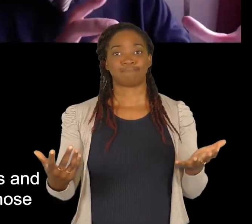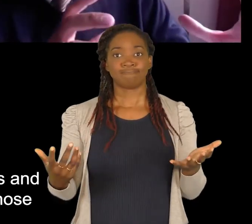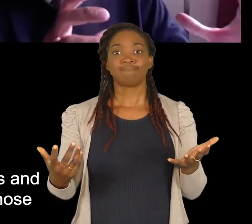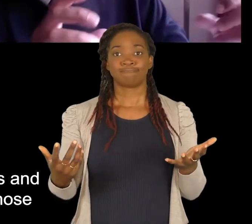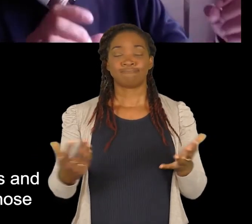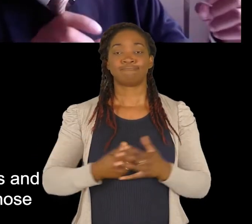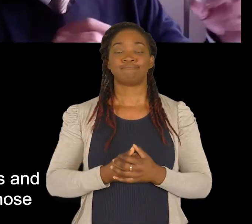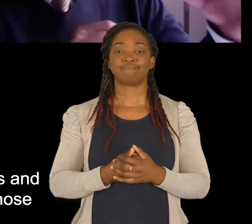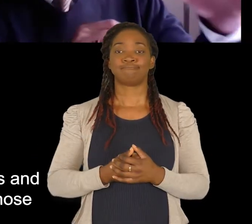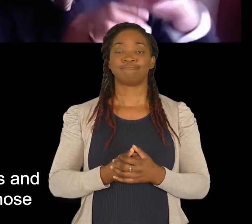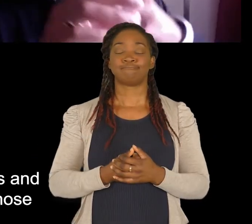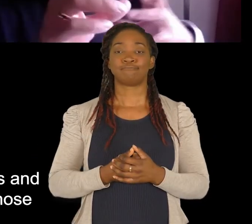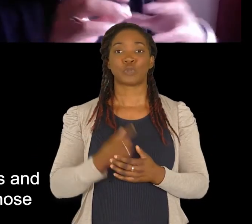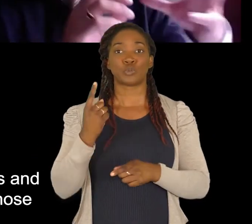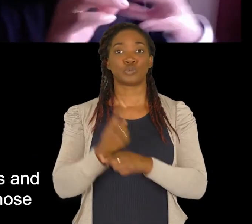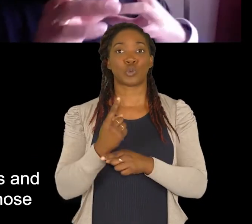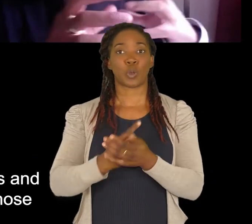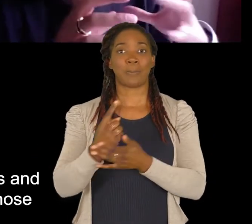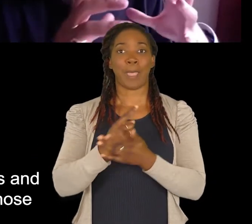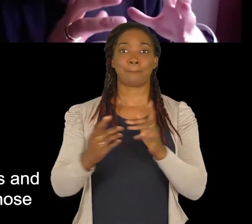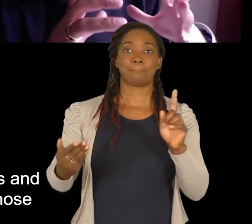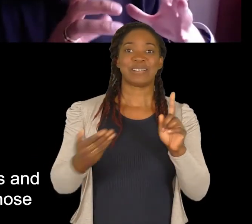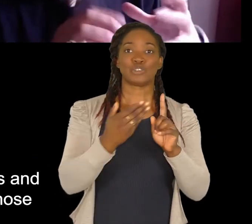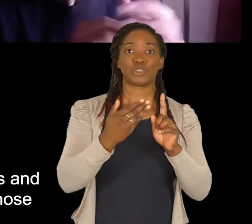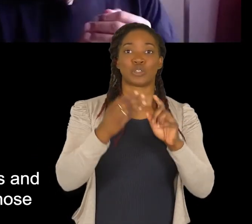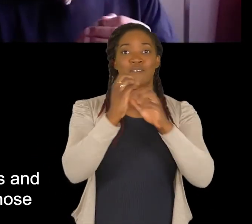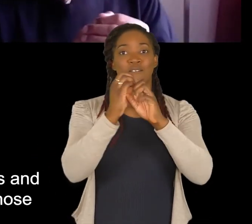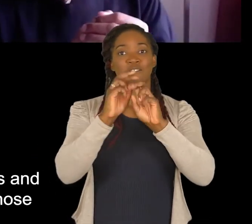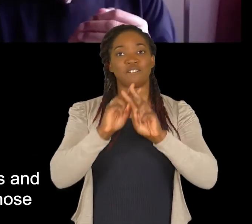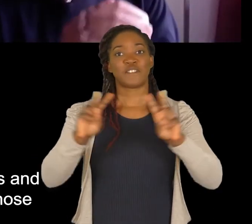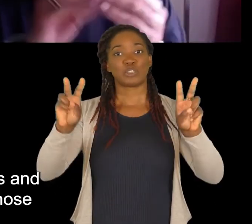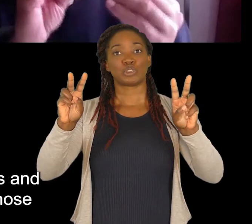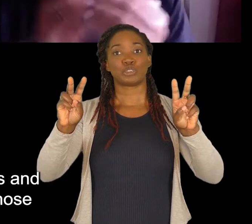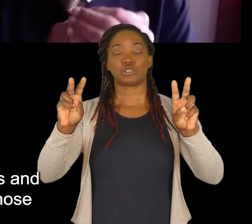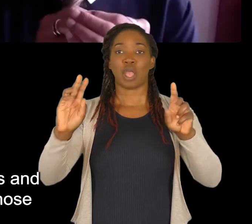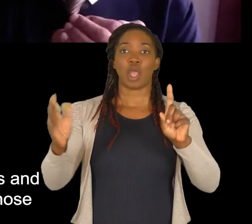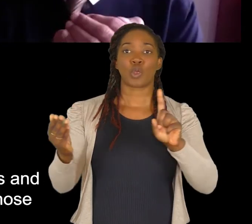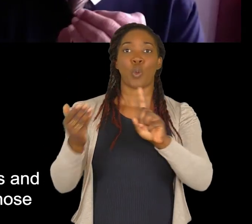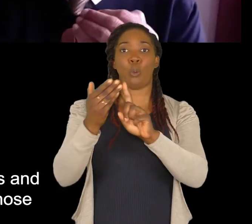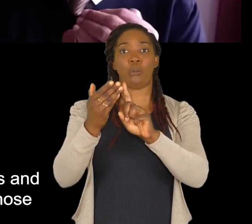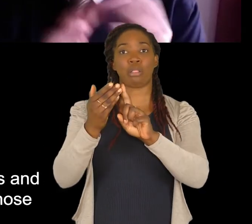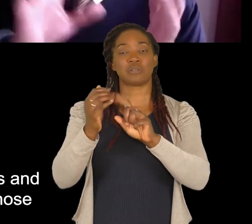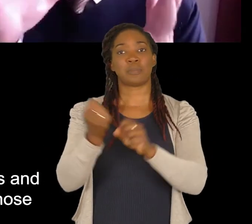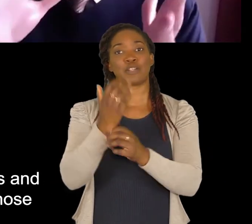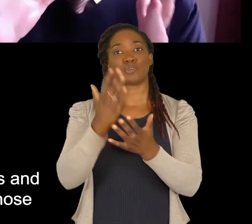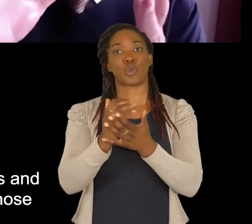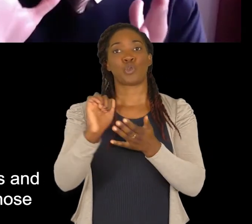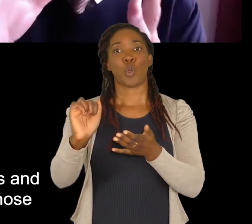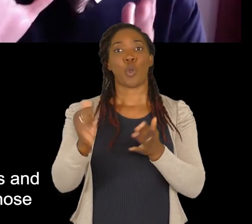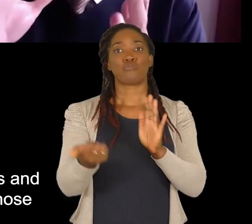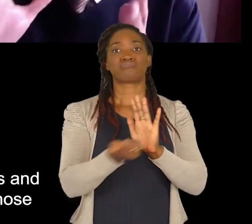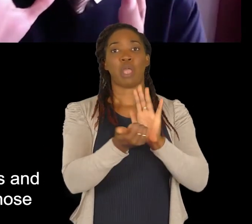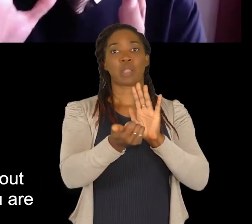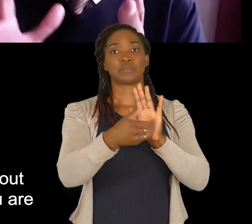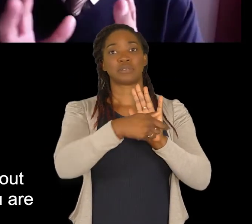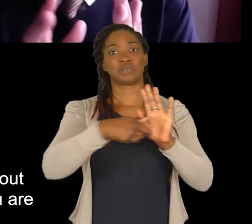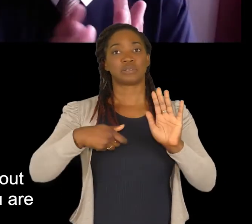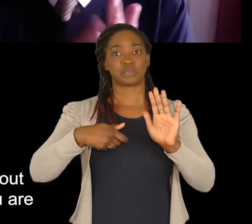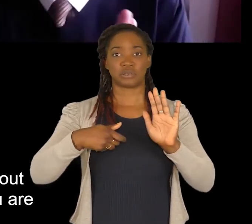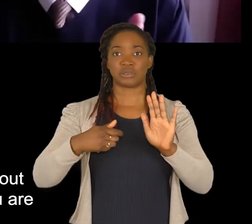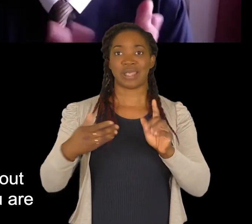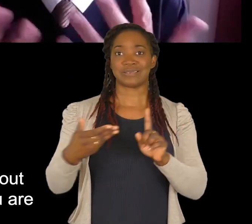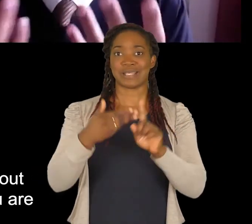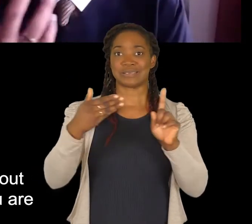your business stands for. We spoke about mission, vision, and goals, and then making sure that your brand identity stands for those